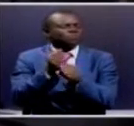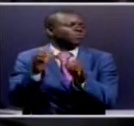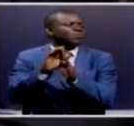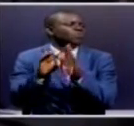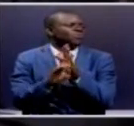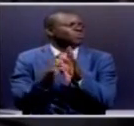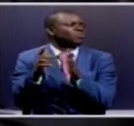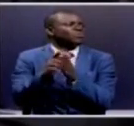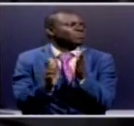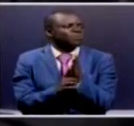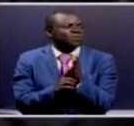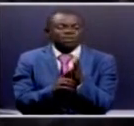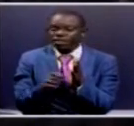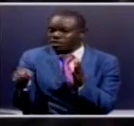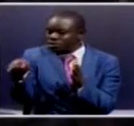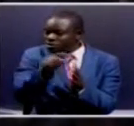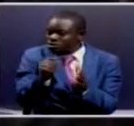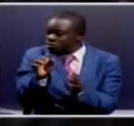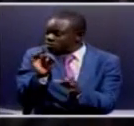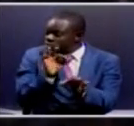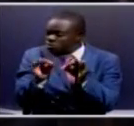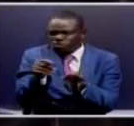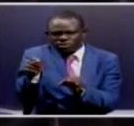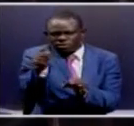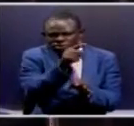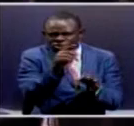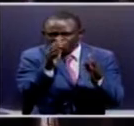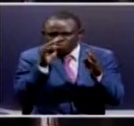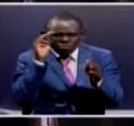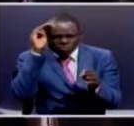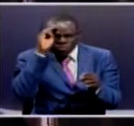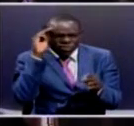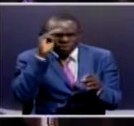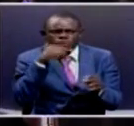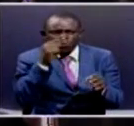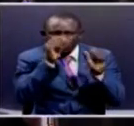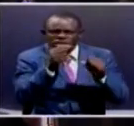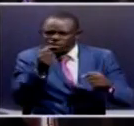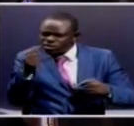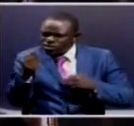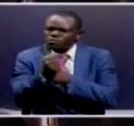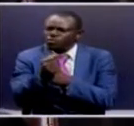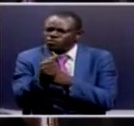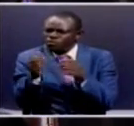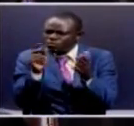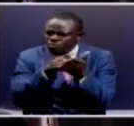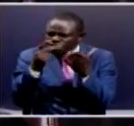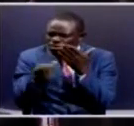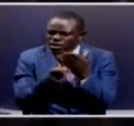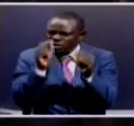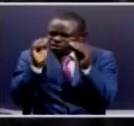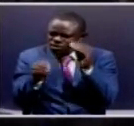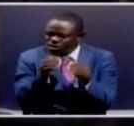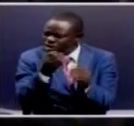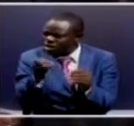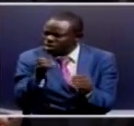help the forum conclusively deal with the items before it. Okay?